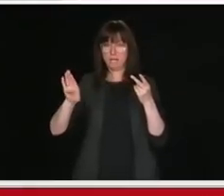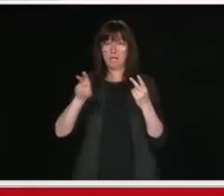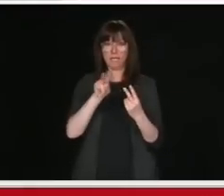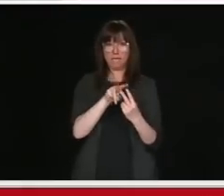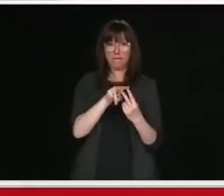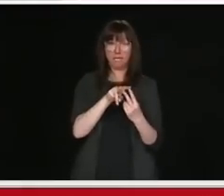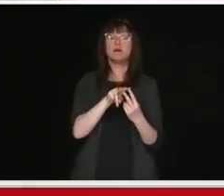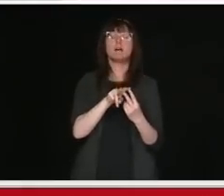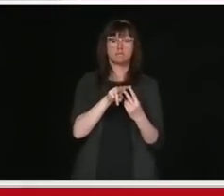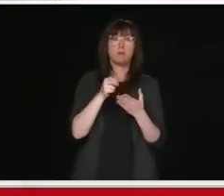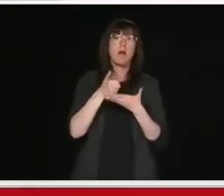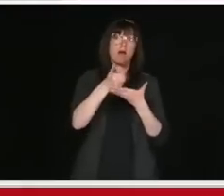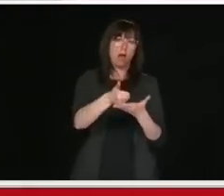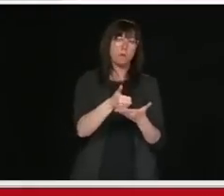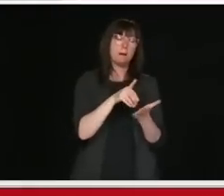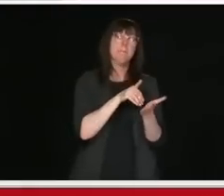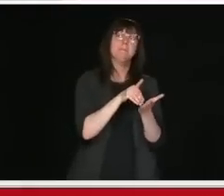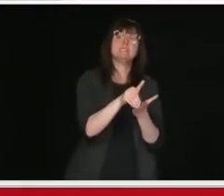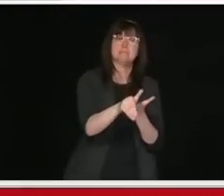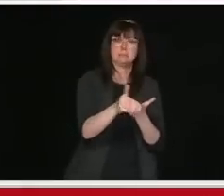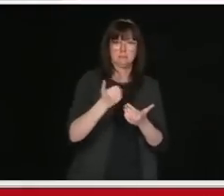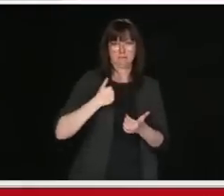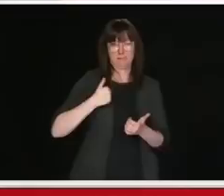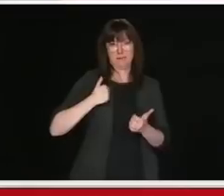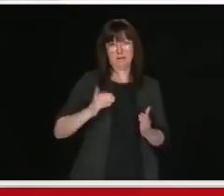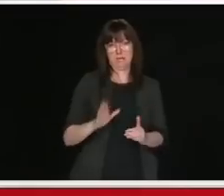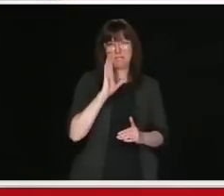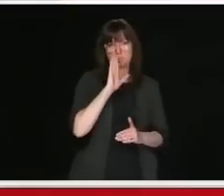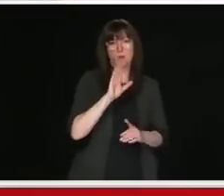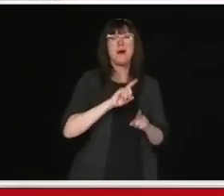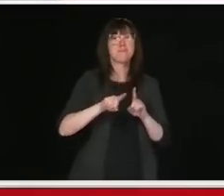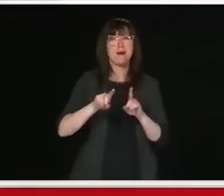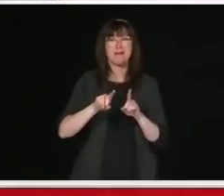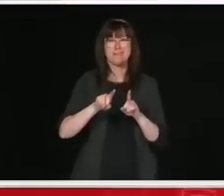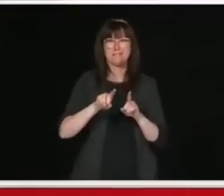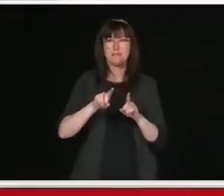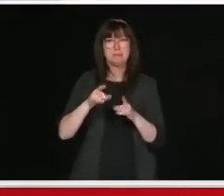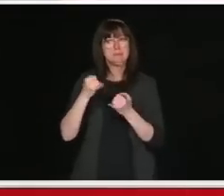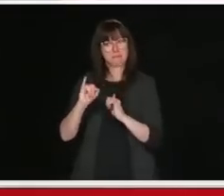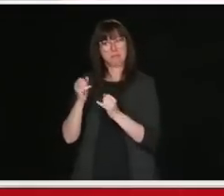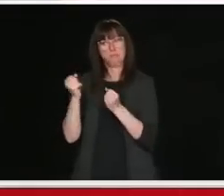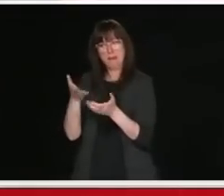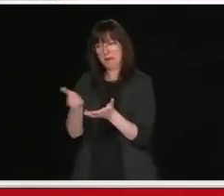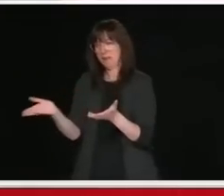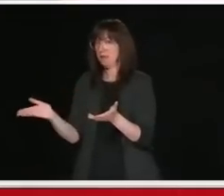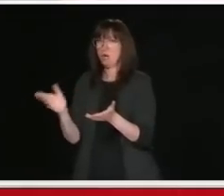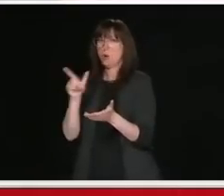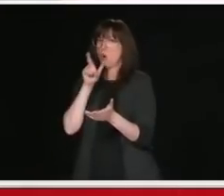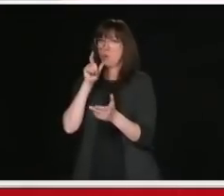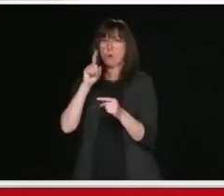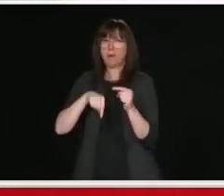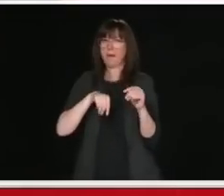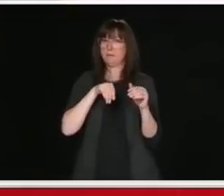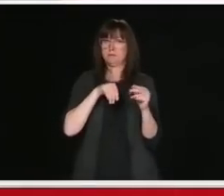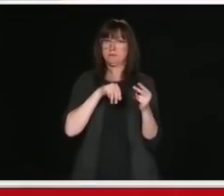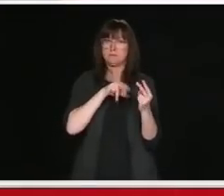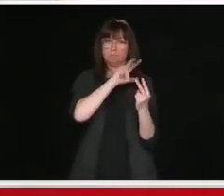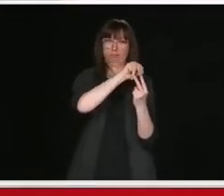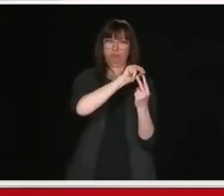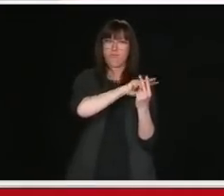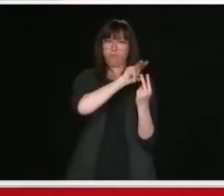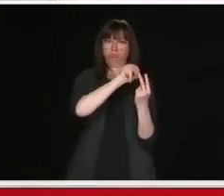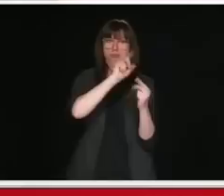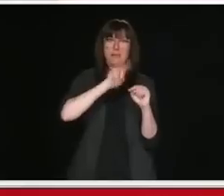of Canadians. But we know that there are many vulnerable people who won't be able to access this support, who will need extra